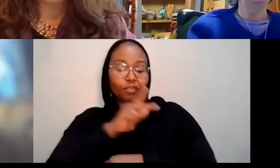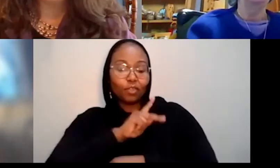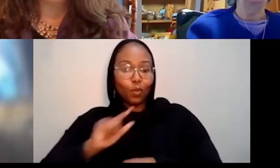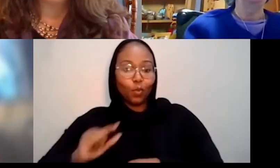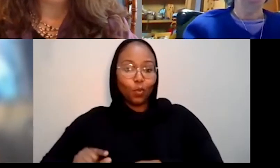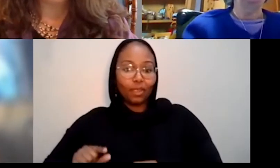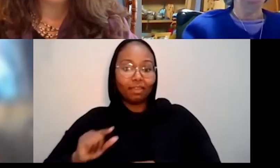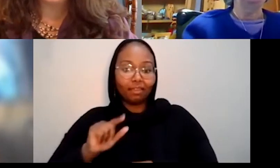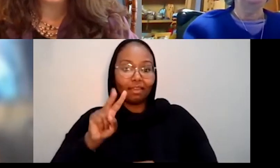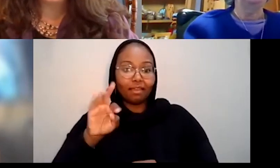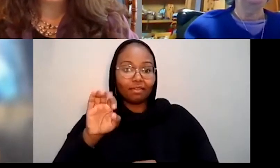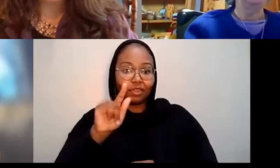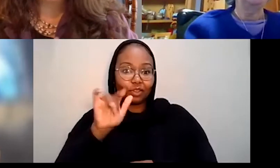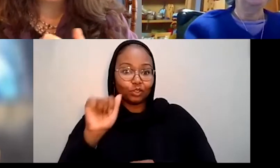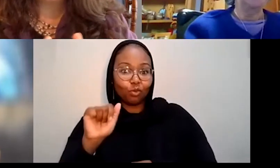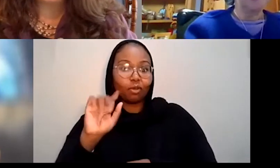Protestant,